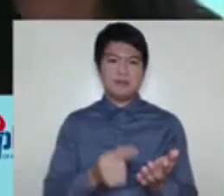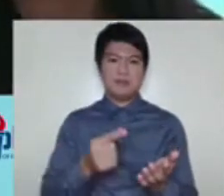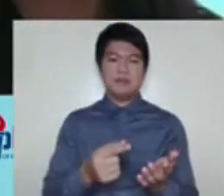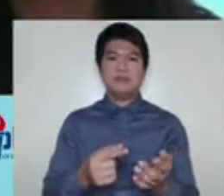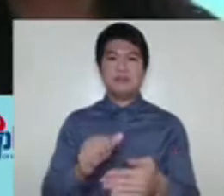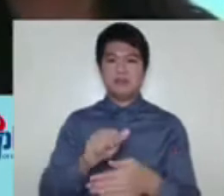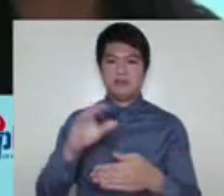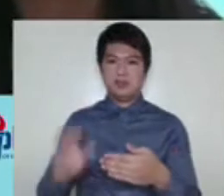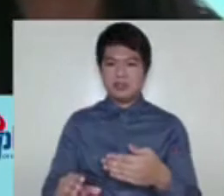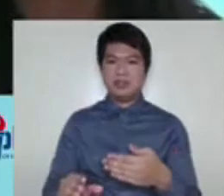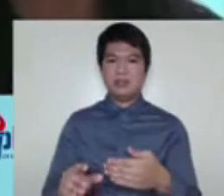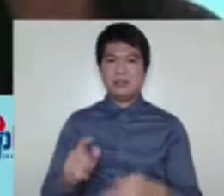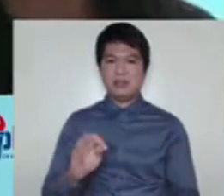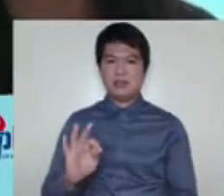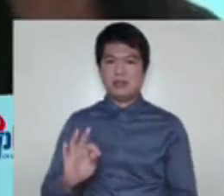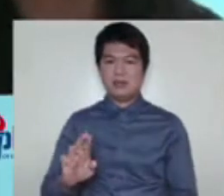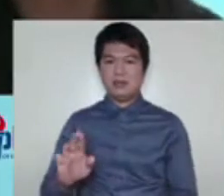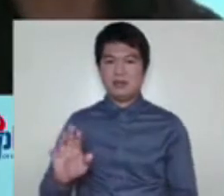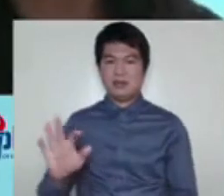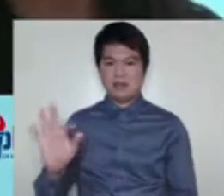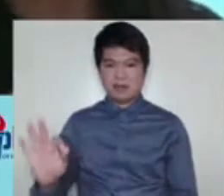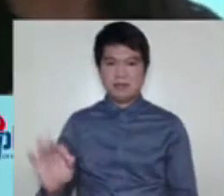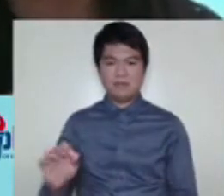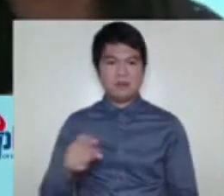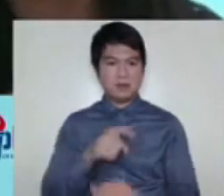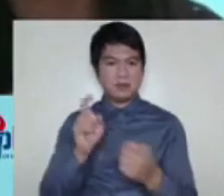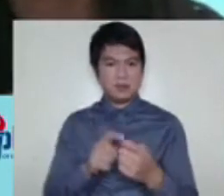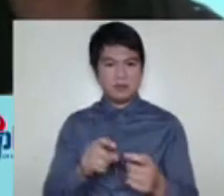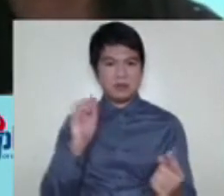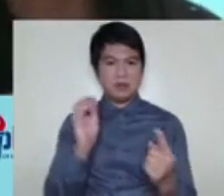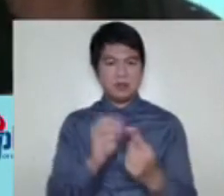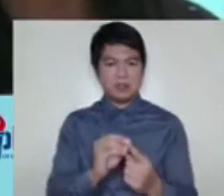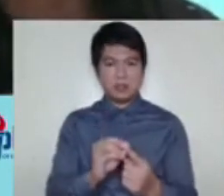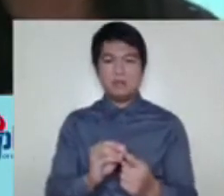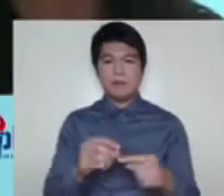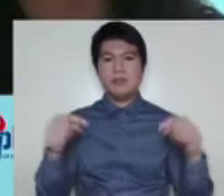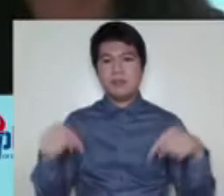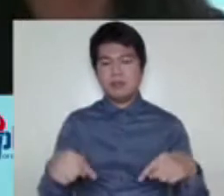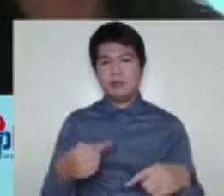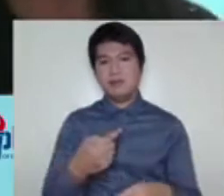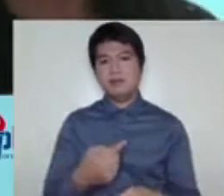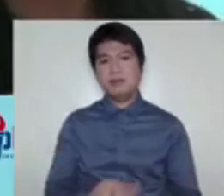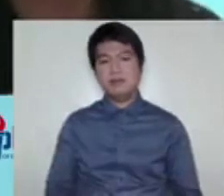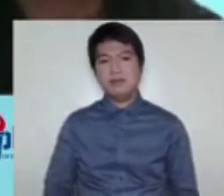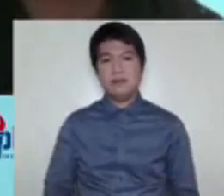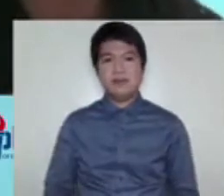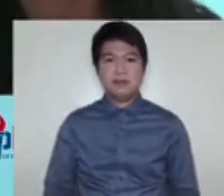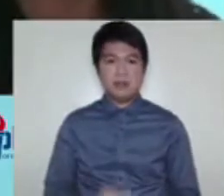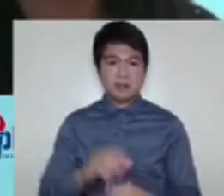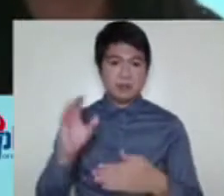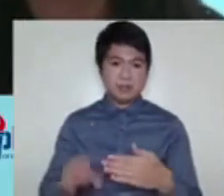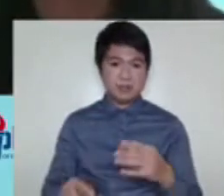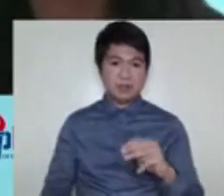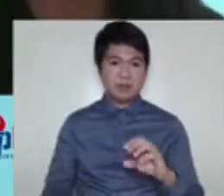this particular objective, the accomplishment of the MOV shall depend again on